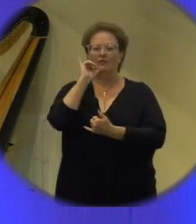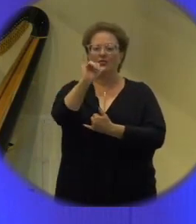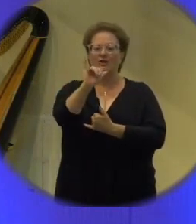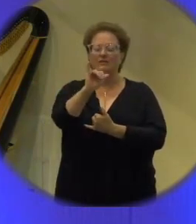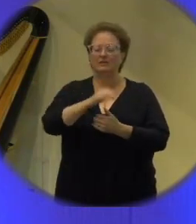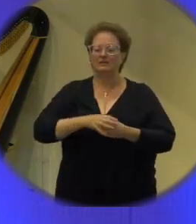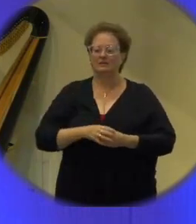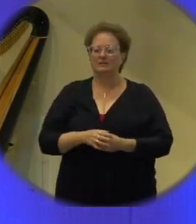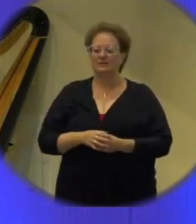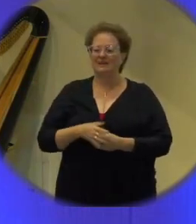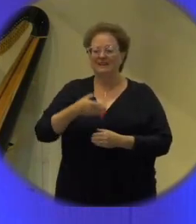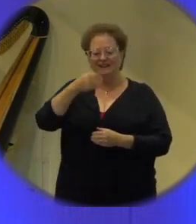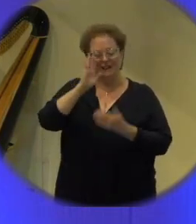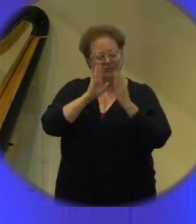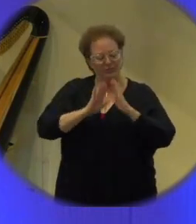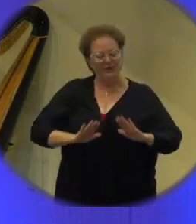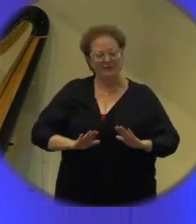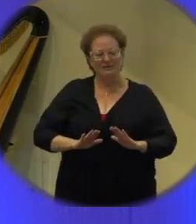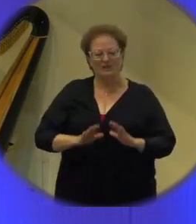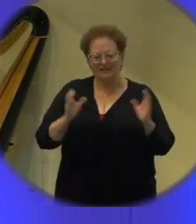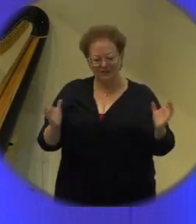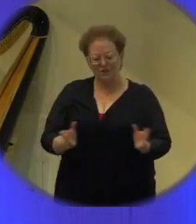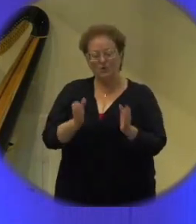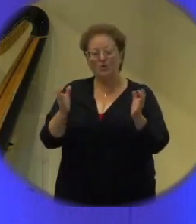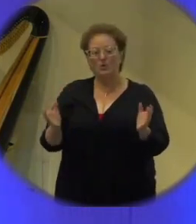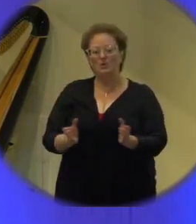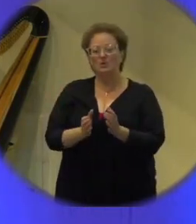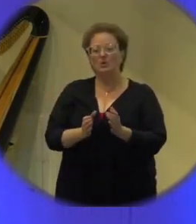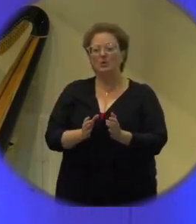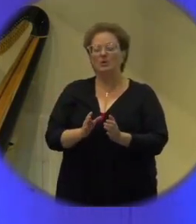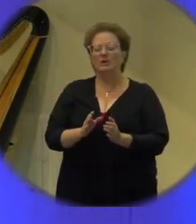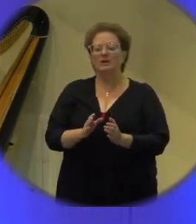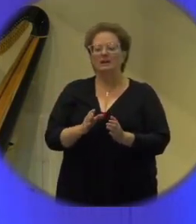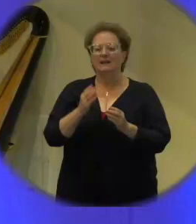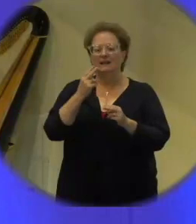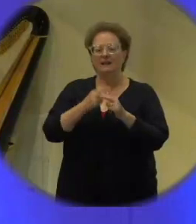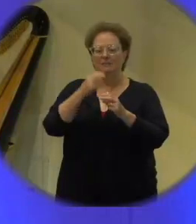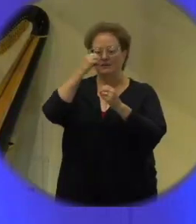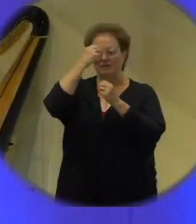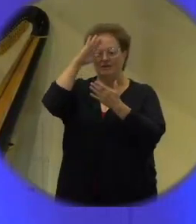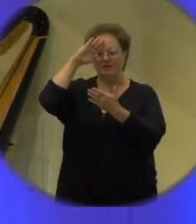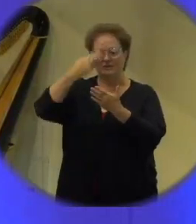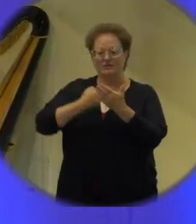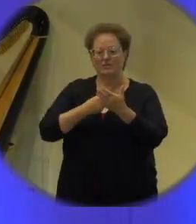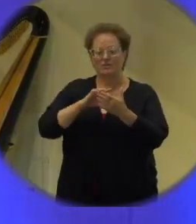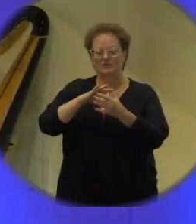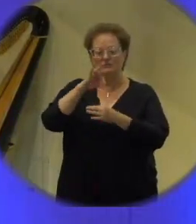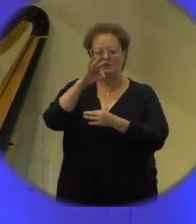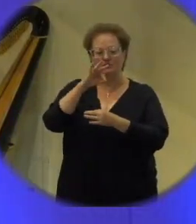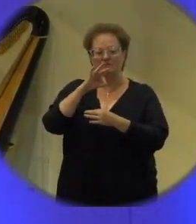his grace and courage in your efforts to boast in him. In the name of the Father and of the Son